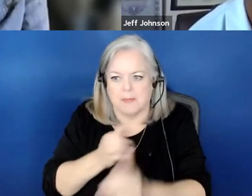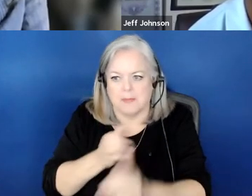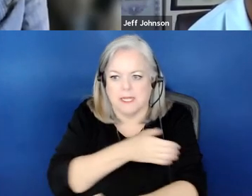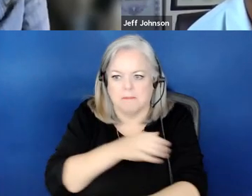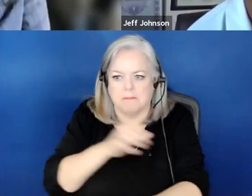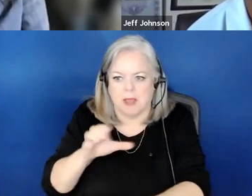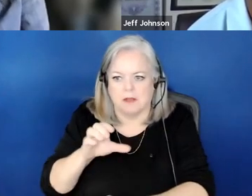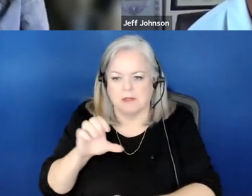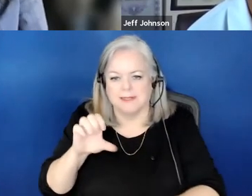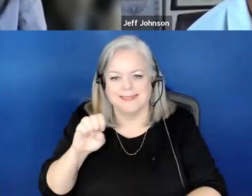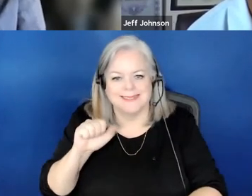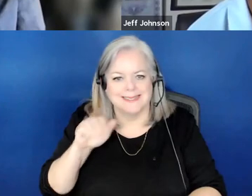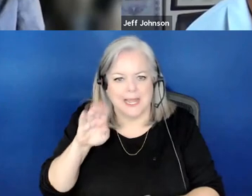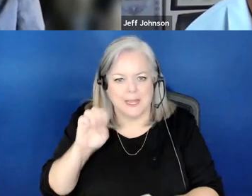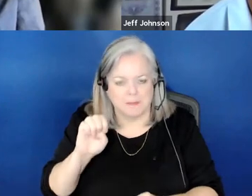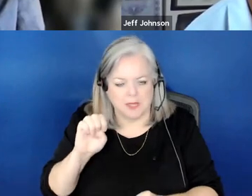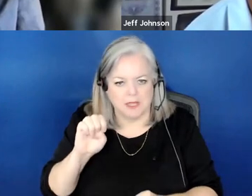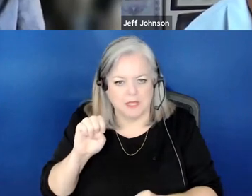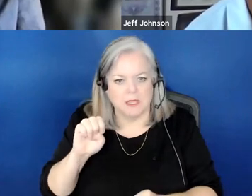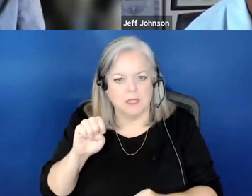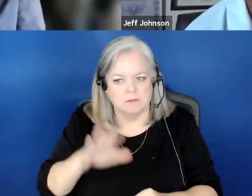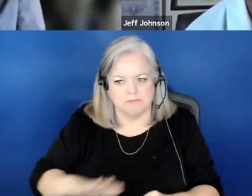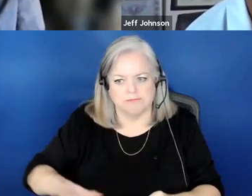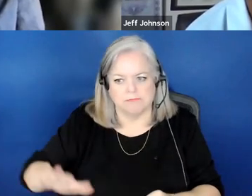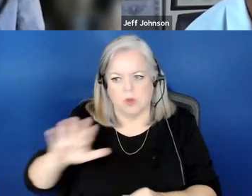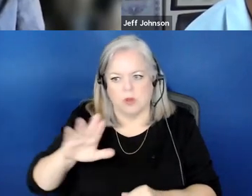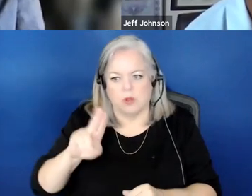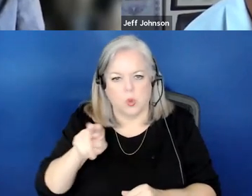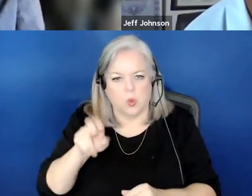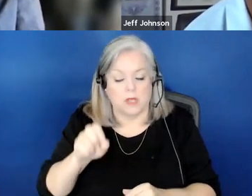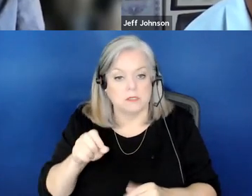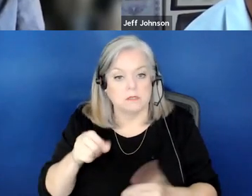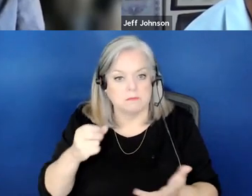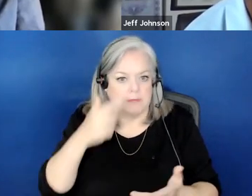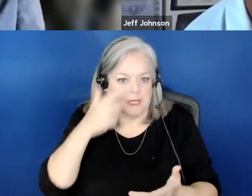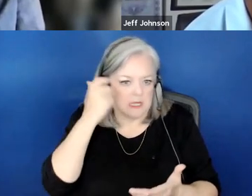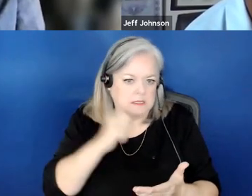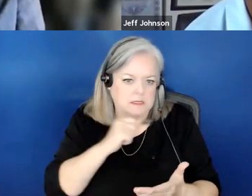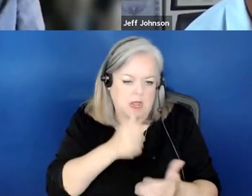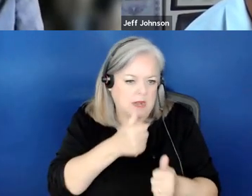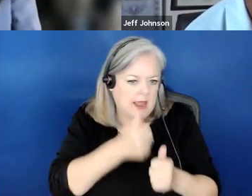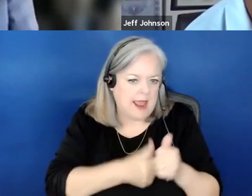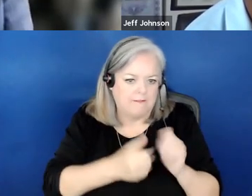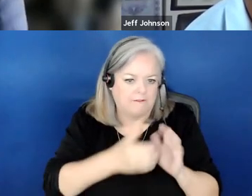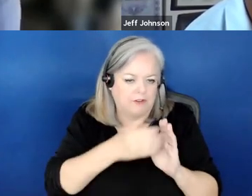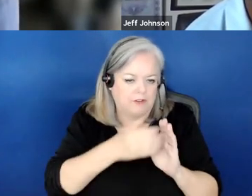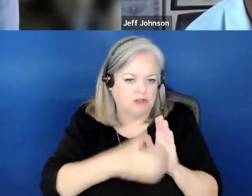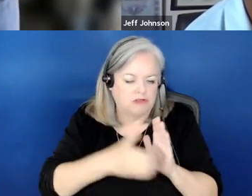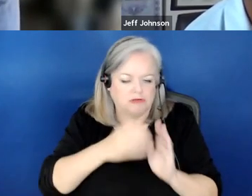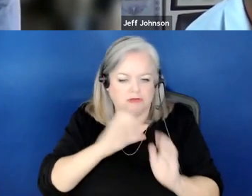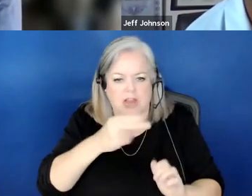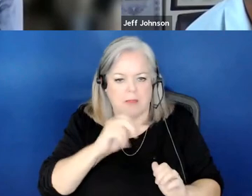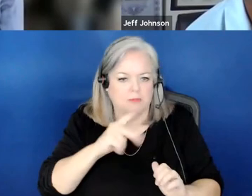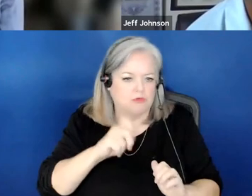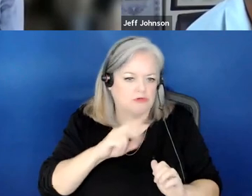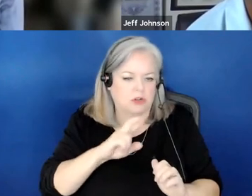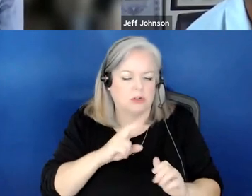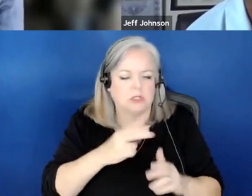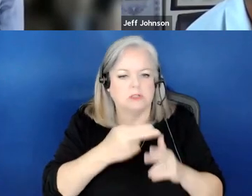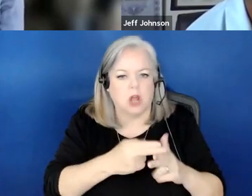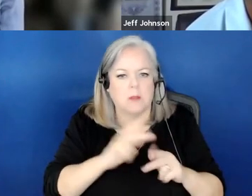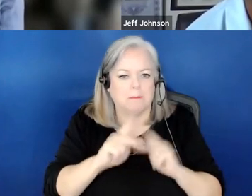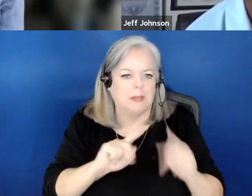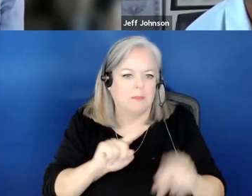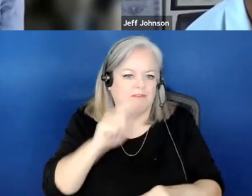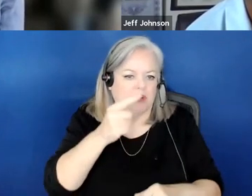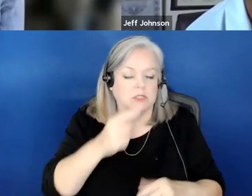in the U.S. is because not every chapter is called people first. Okay. Thanks for